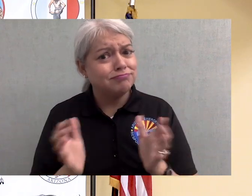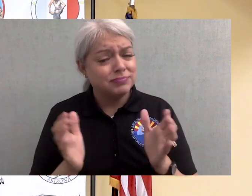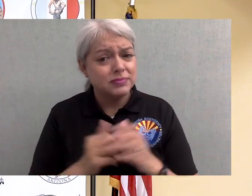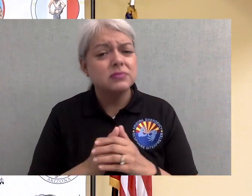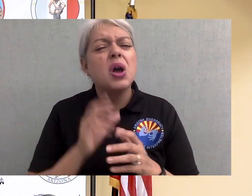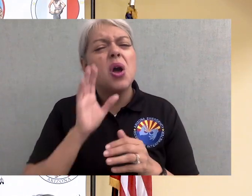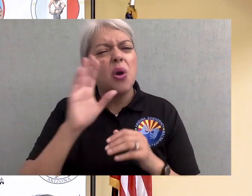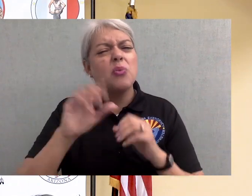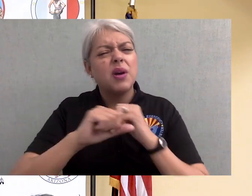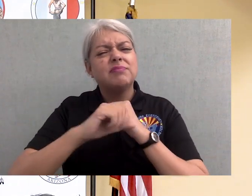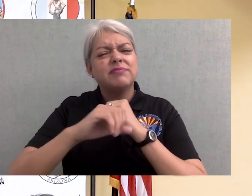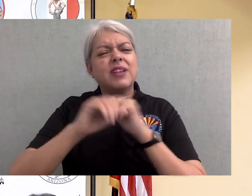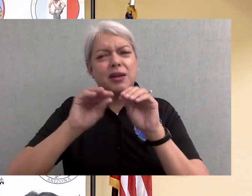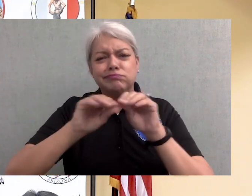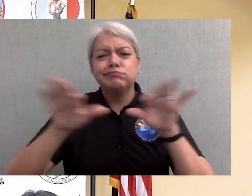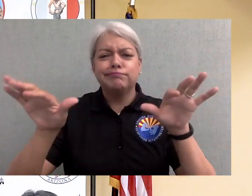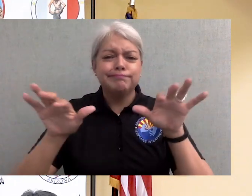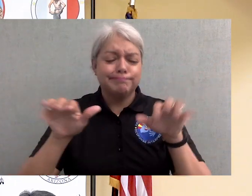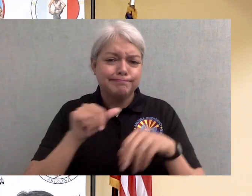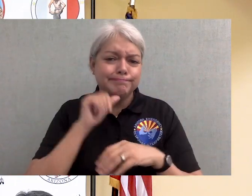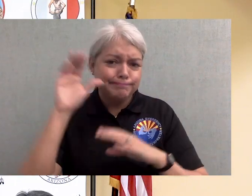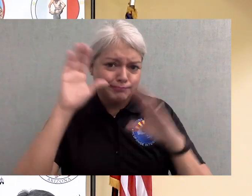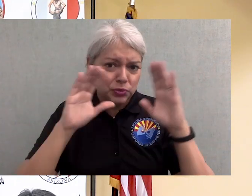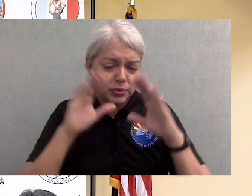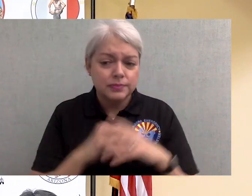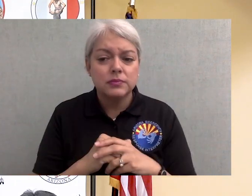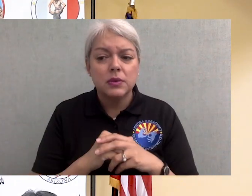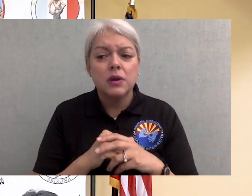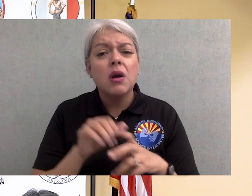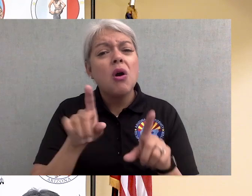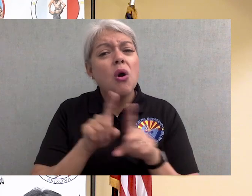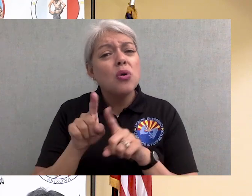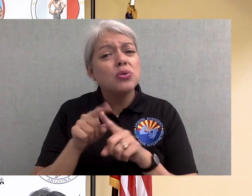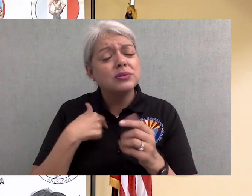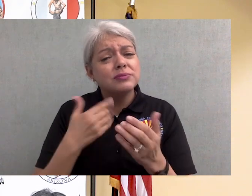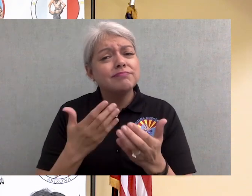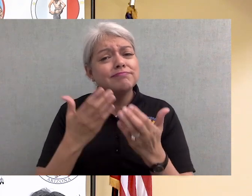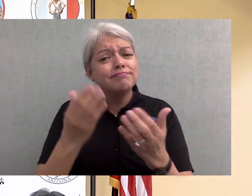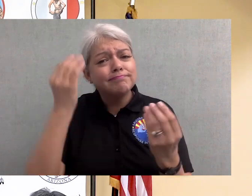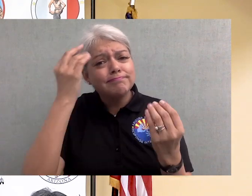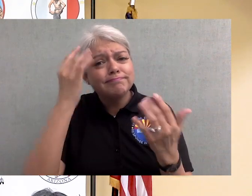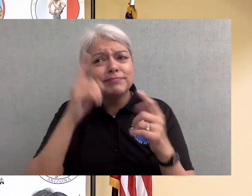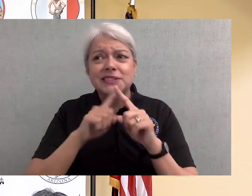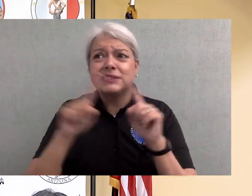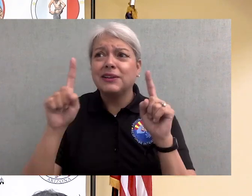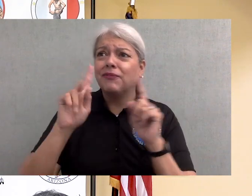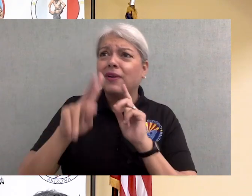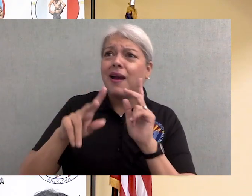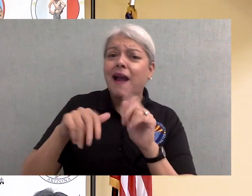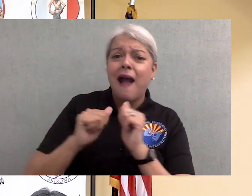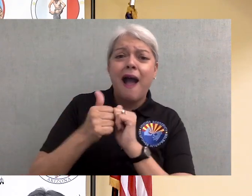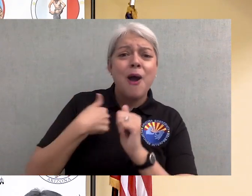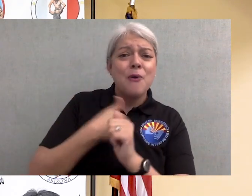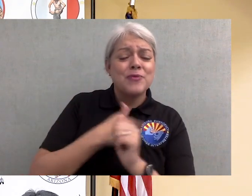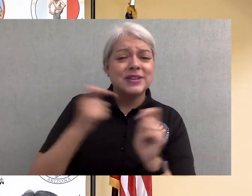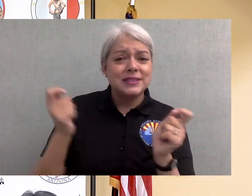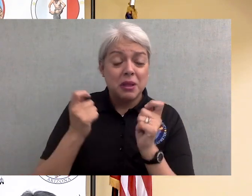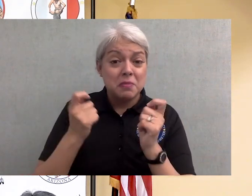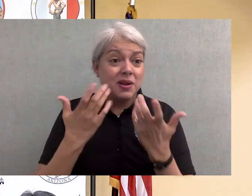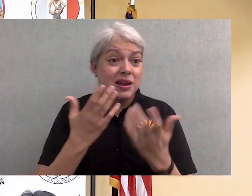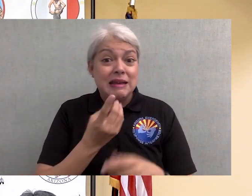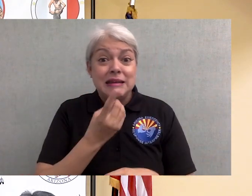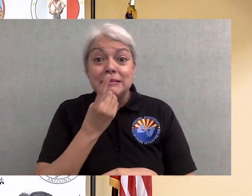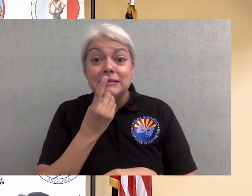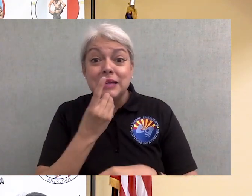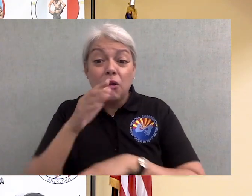thing is think of other ways to celebrate, instead of just the dinner, maybe other events in the morning. I know that I have some folks that are